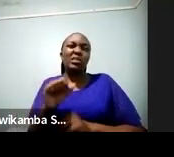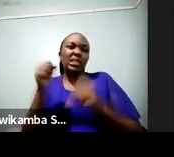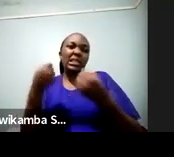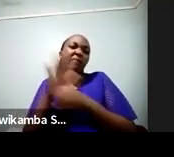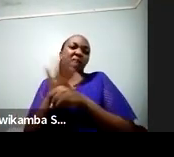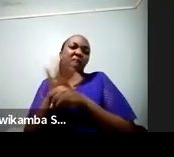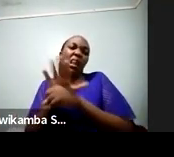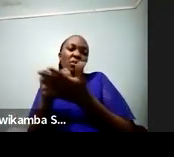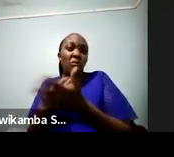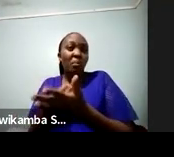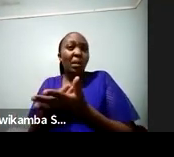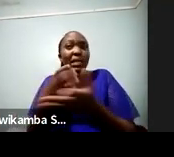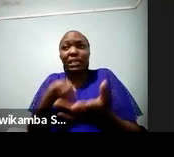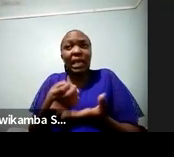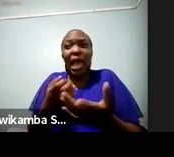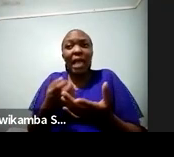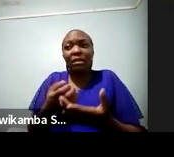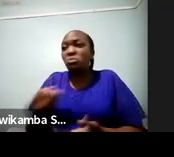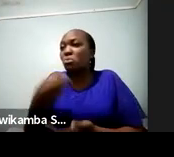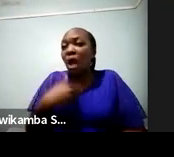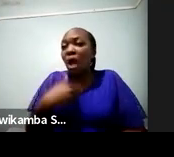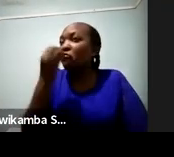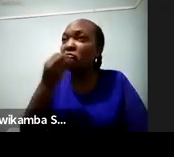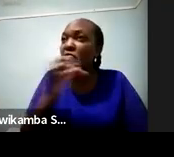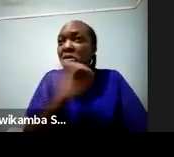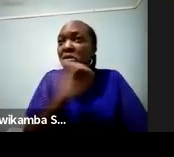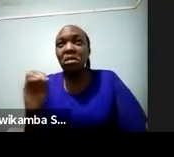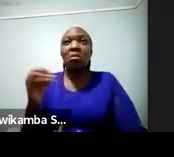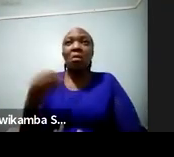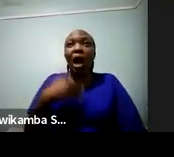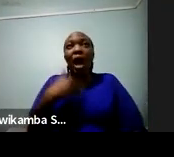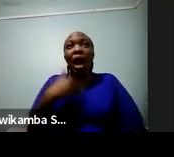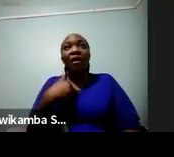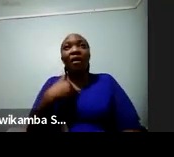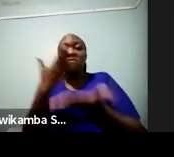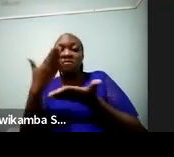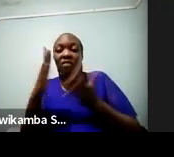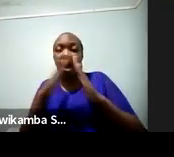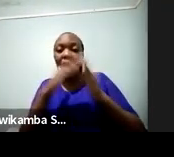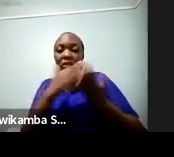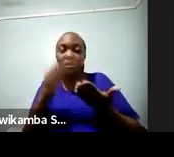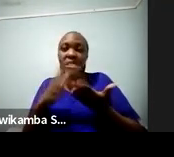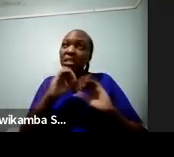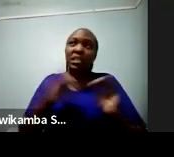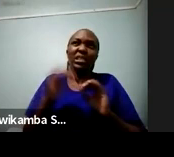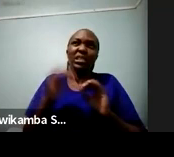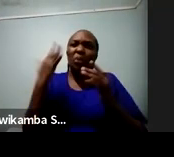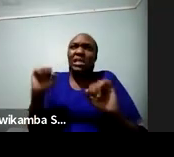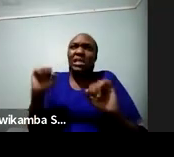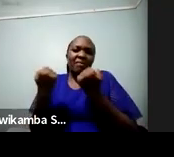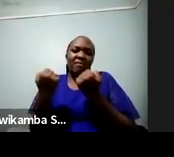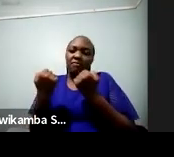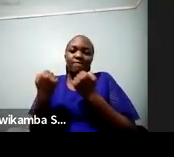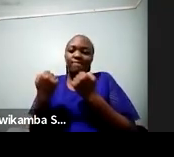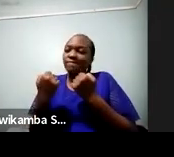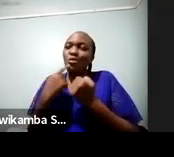that becomes a challenge in setting a financial goal for most of us youths. Yeah.